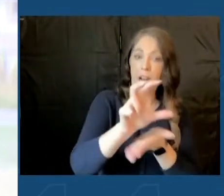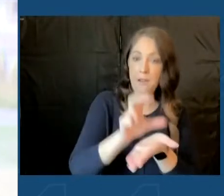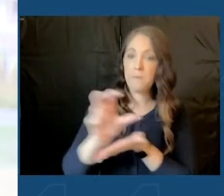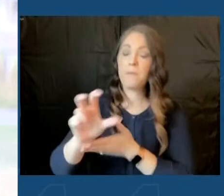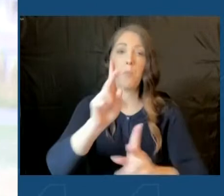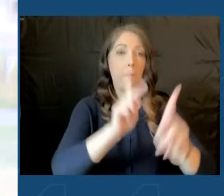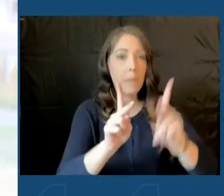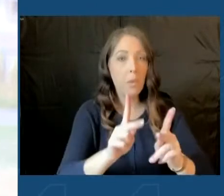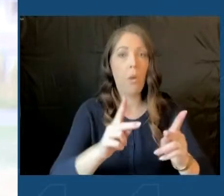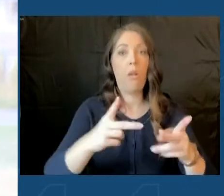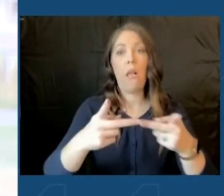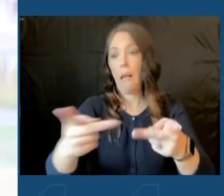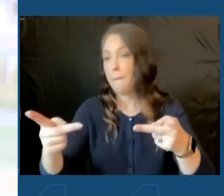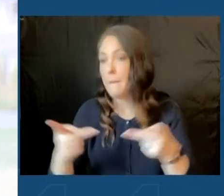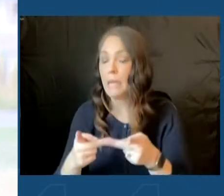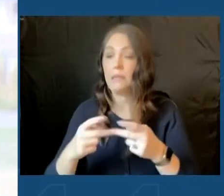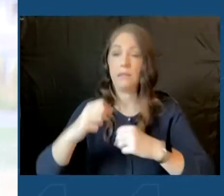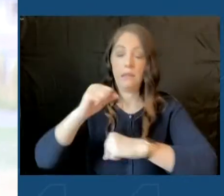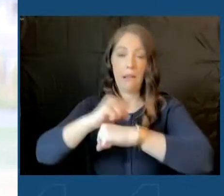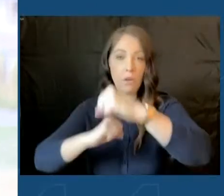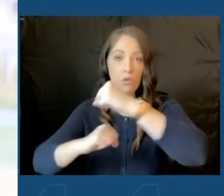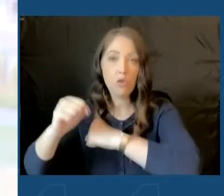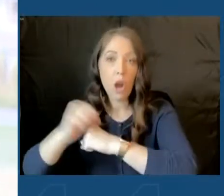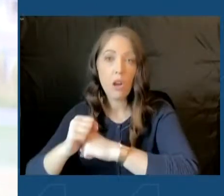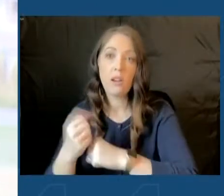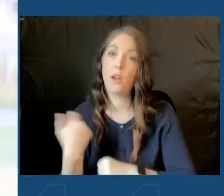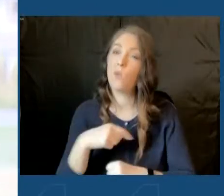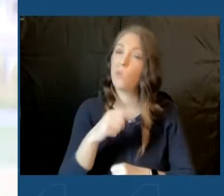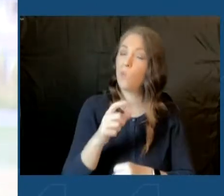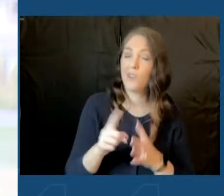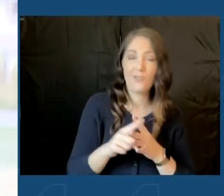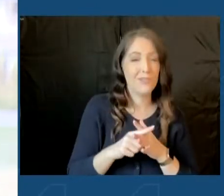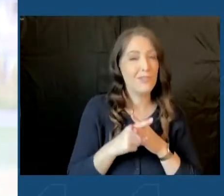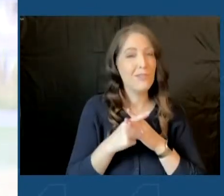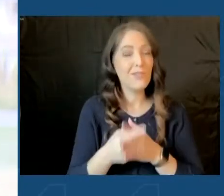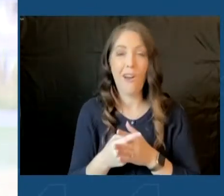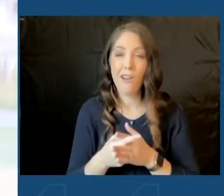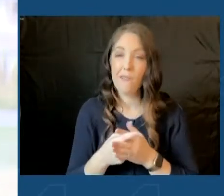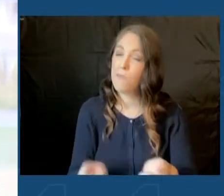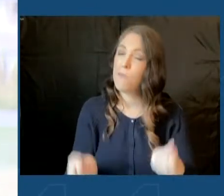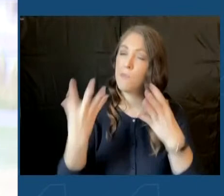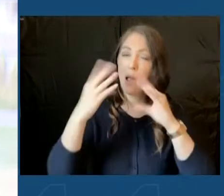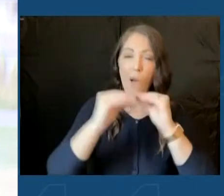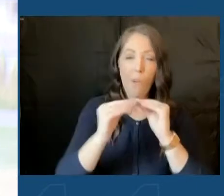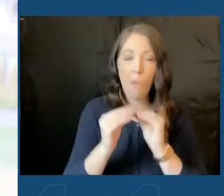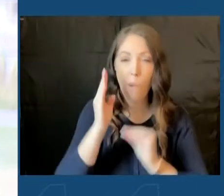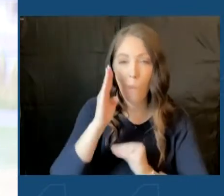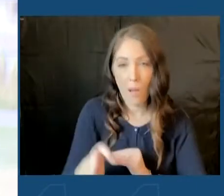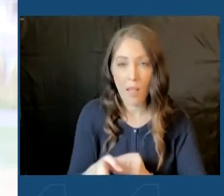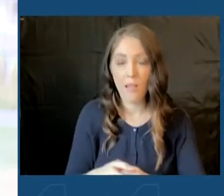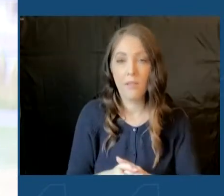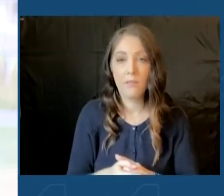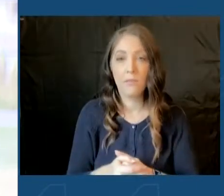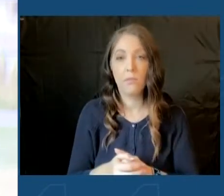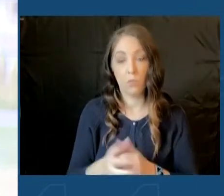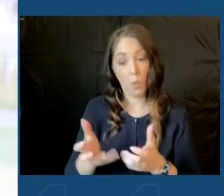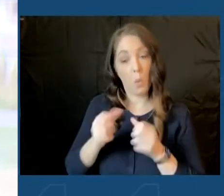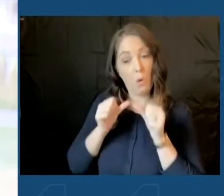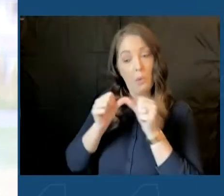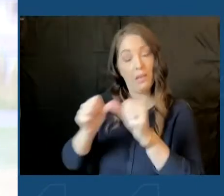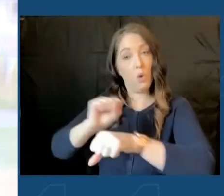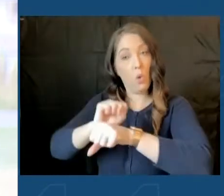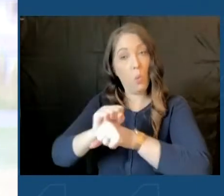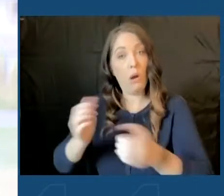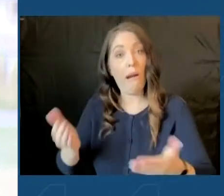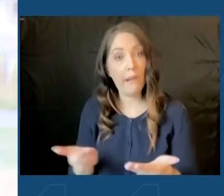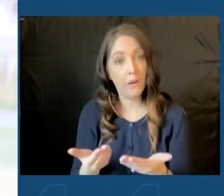and the infrastructure, and we're just getting warmed up there. And let's continue our work here. Let's talk